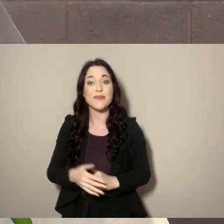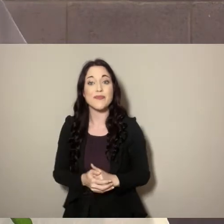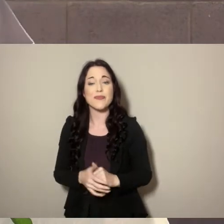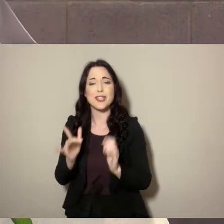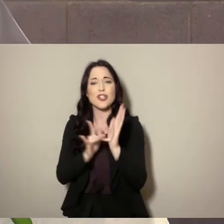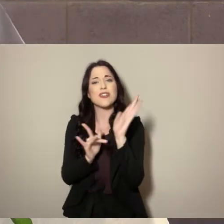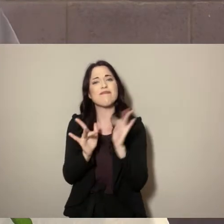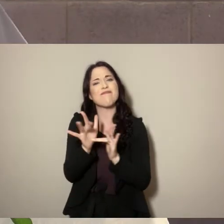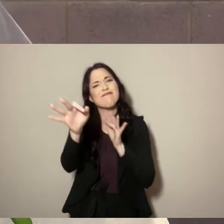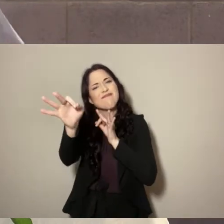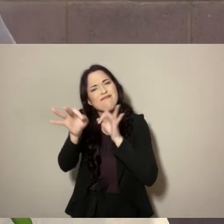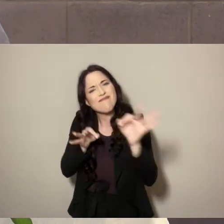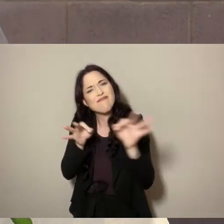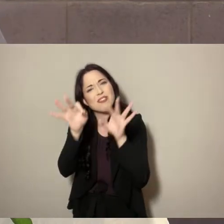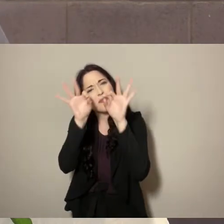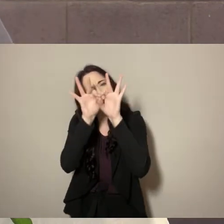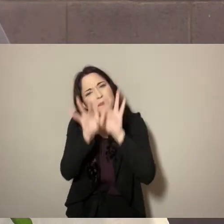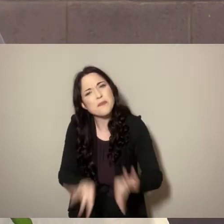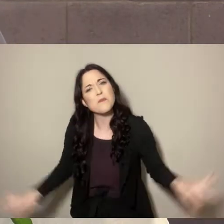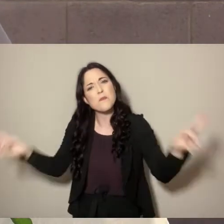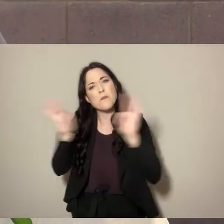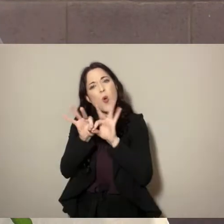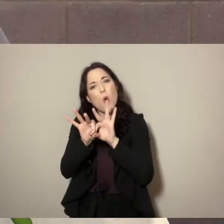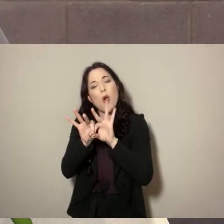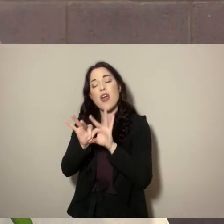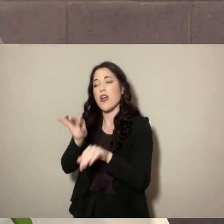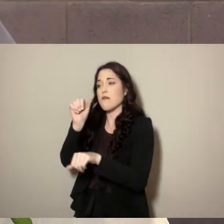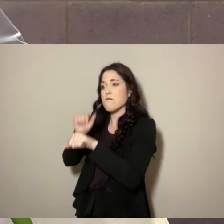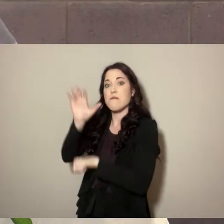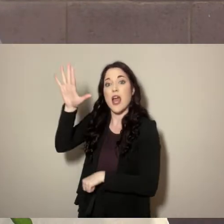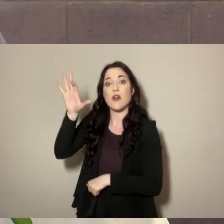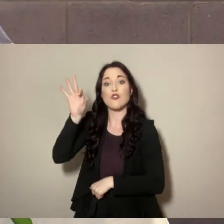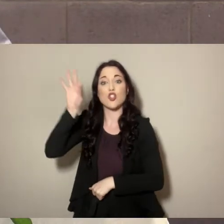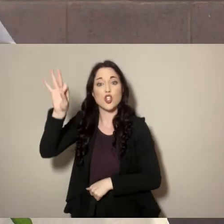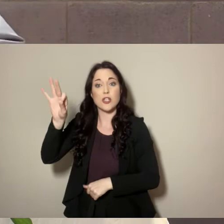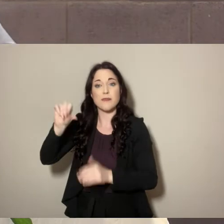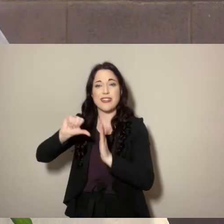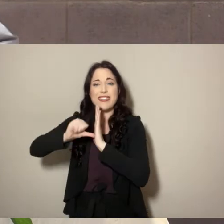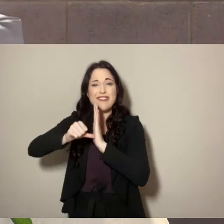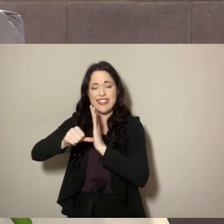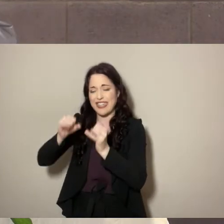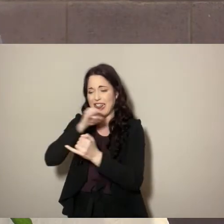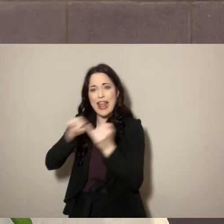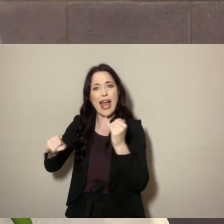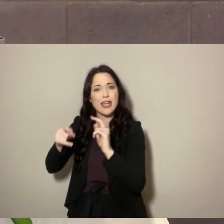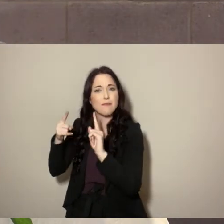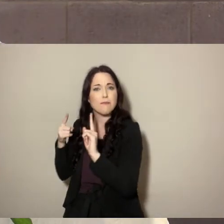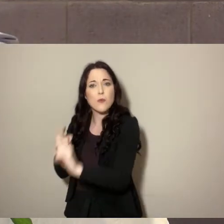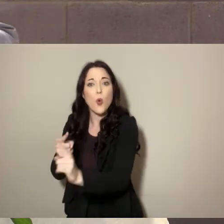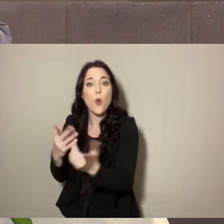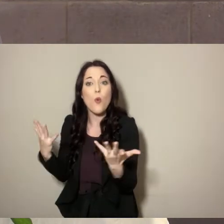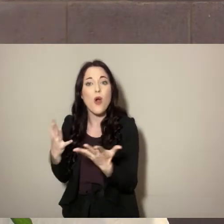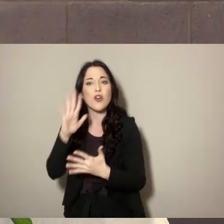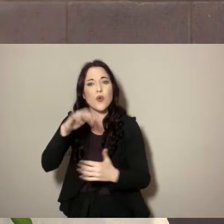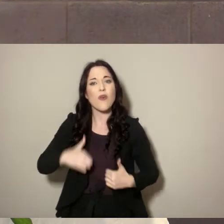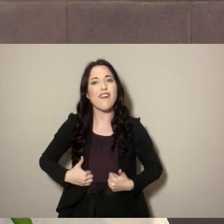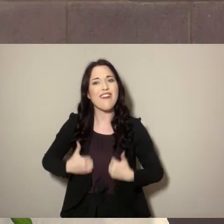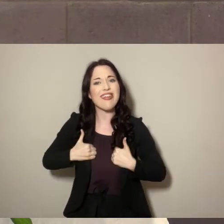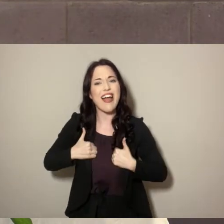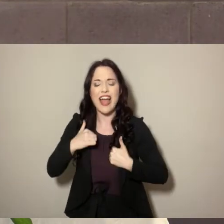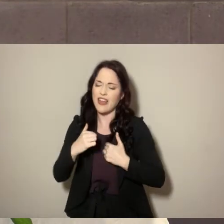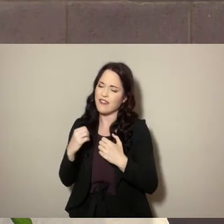remember nothing else from the Sermon on the Mount, remember this, build your lives on that which is